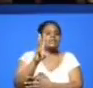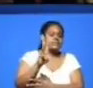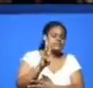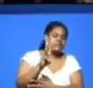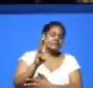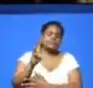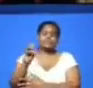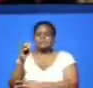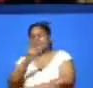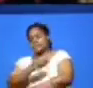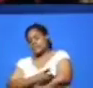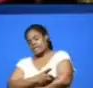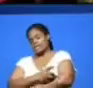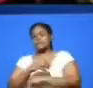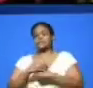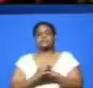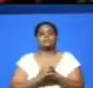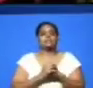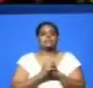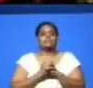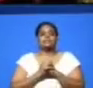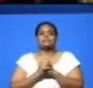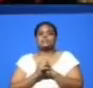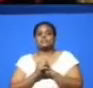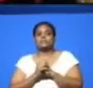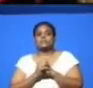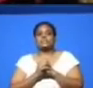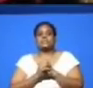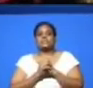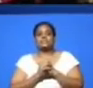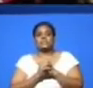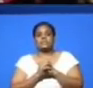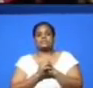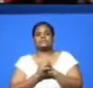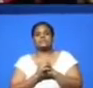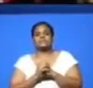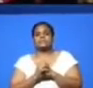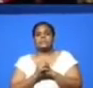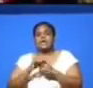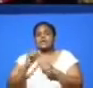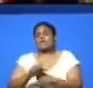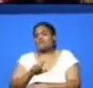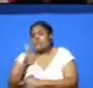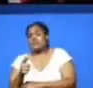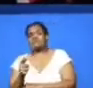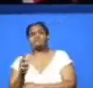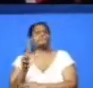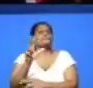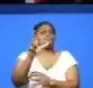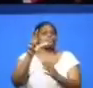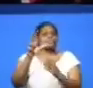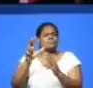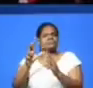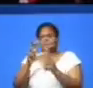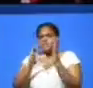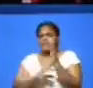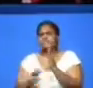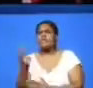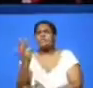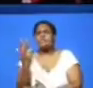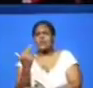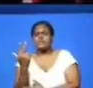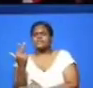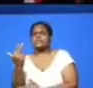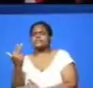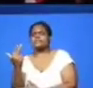1,203 score days. Jump with me to the 13th chapter and the 5th verse. Follow me